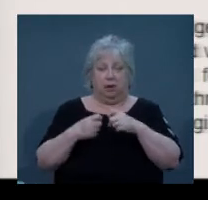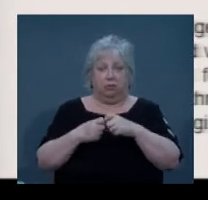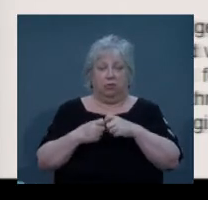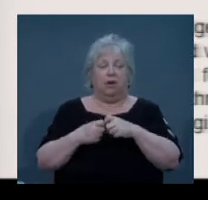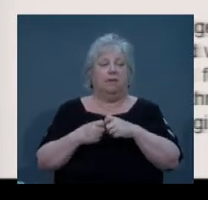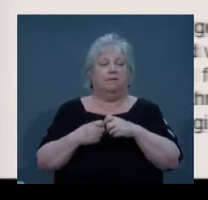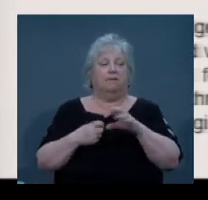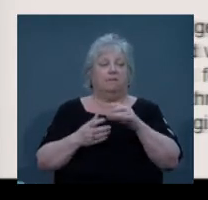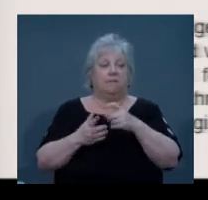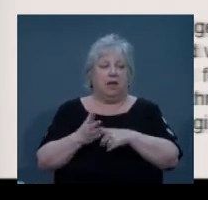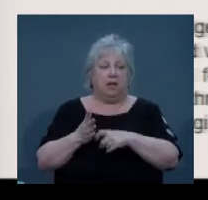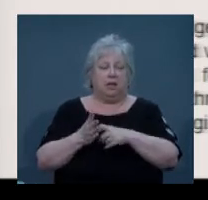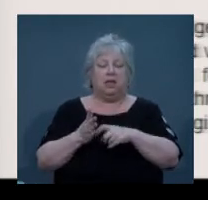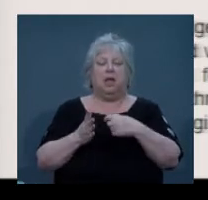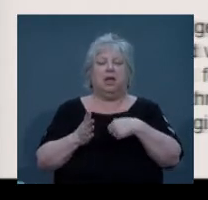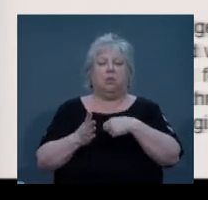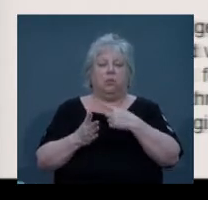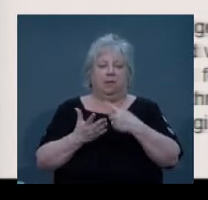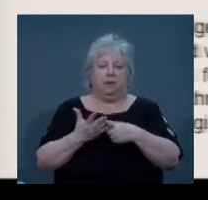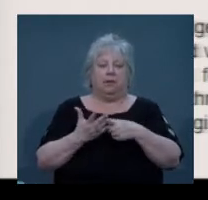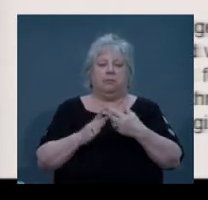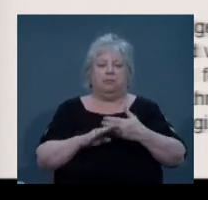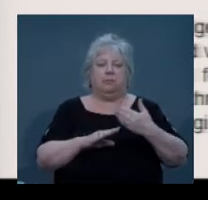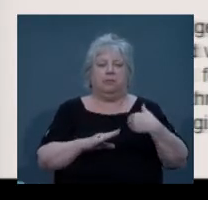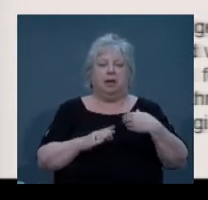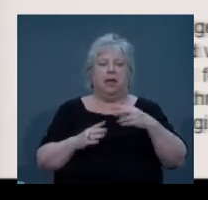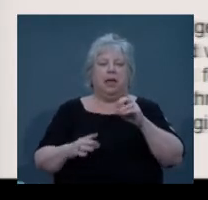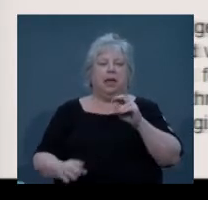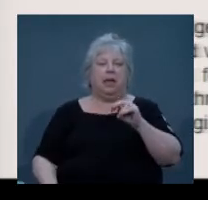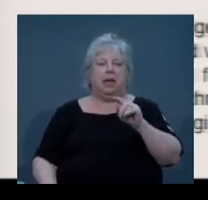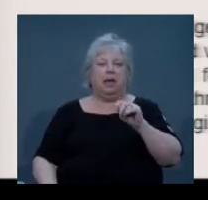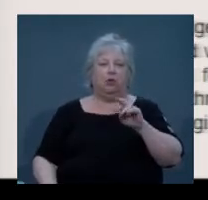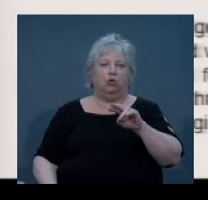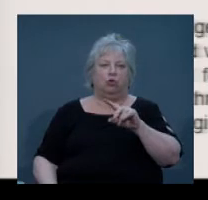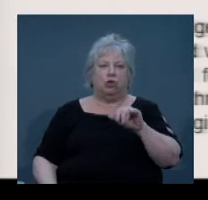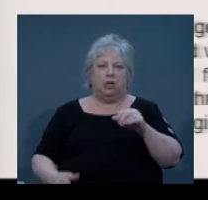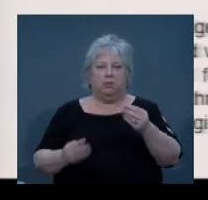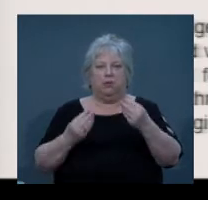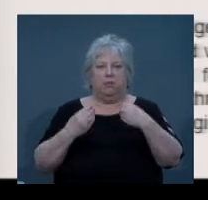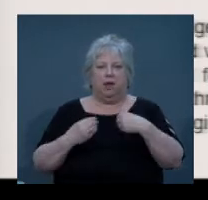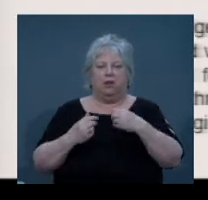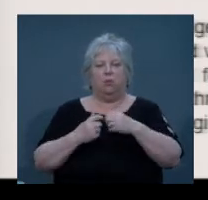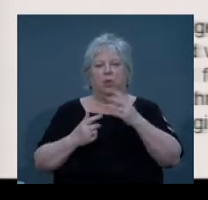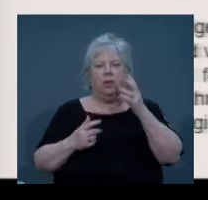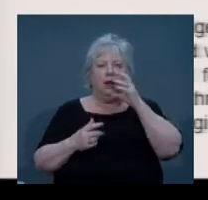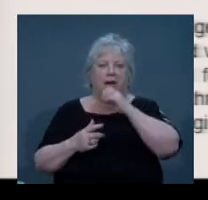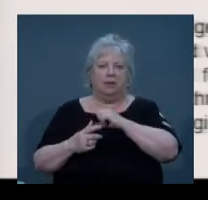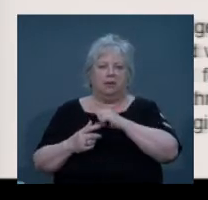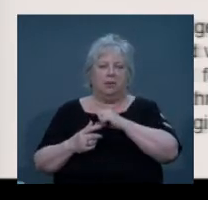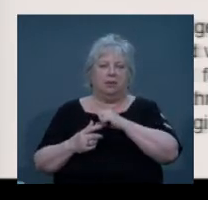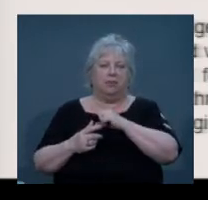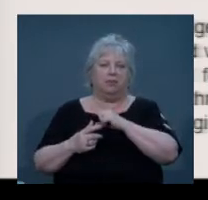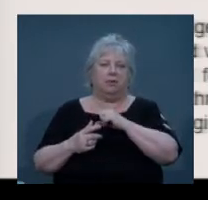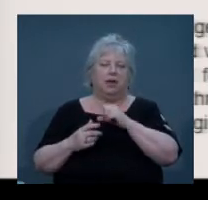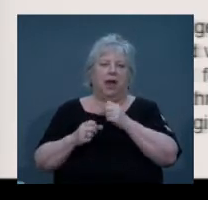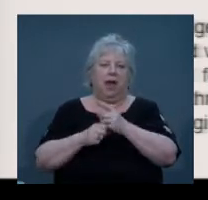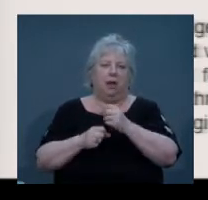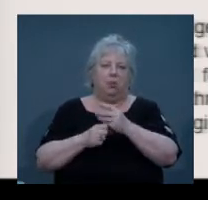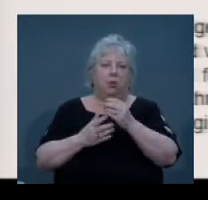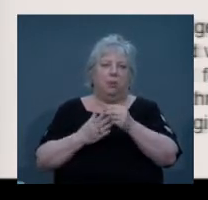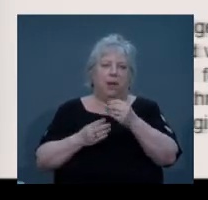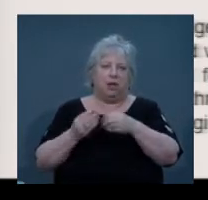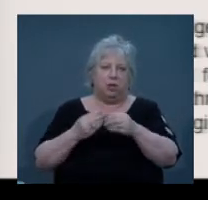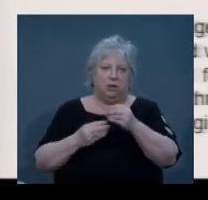fees, as we have discussed in the past, Energy provides us with an estimated annual